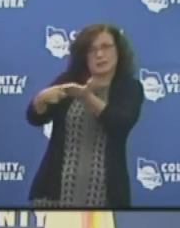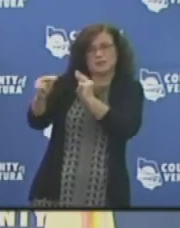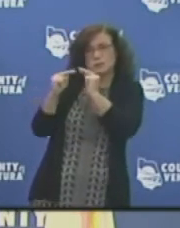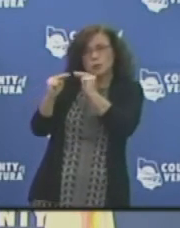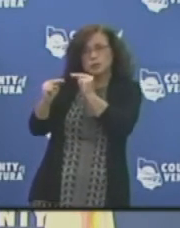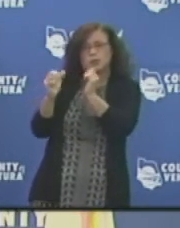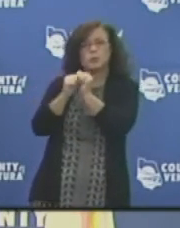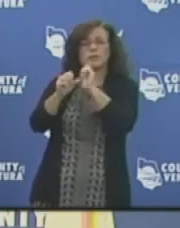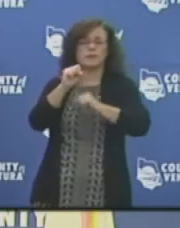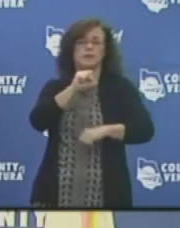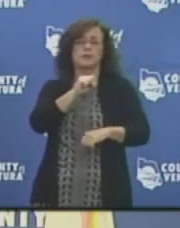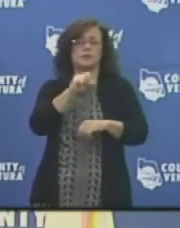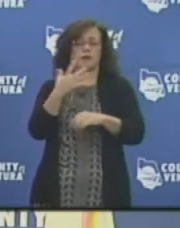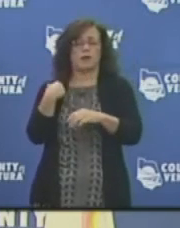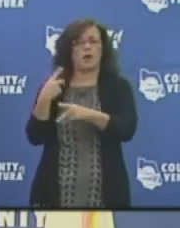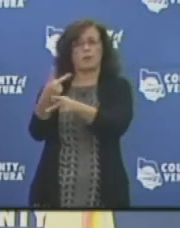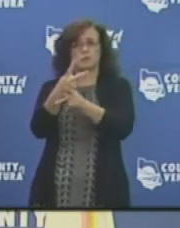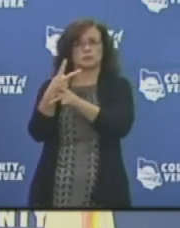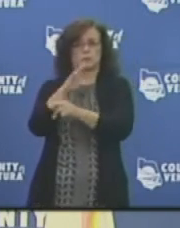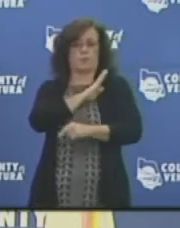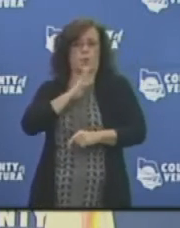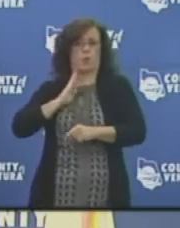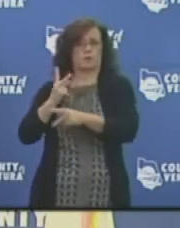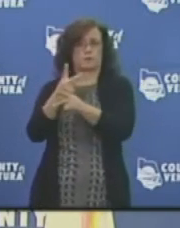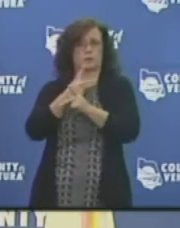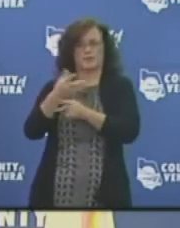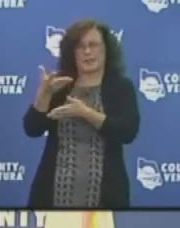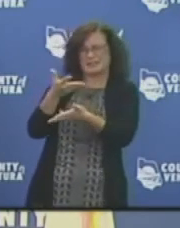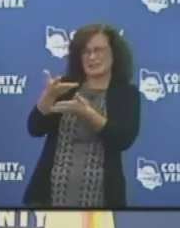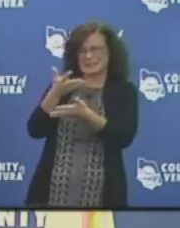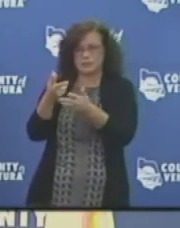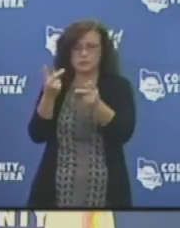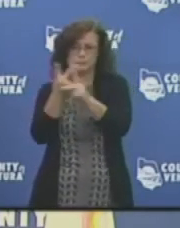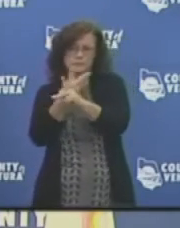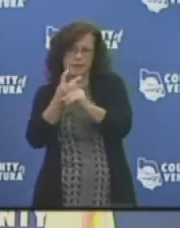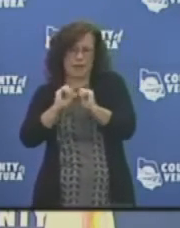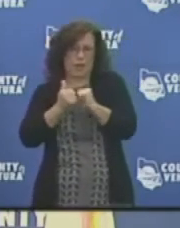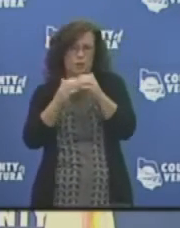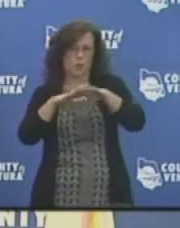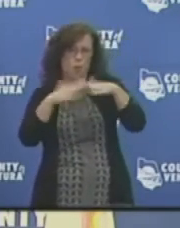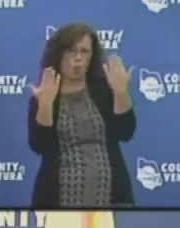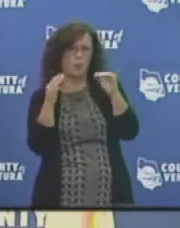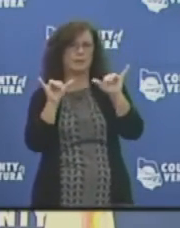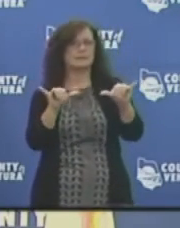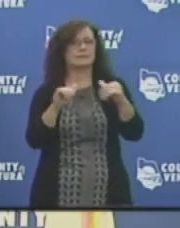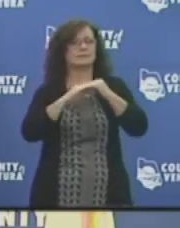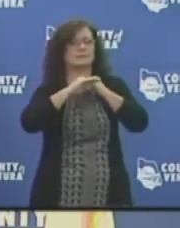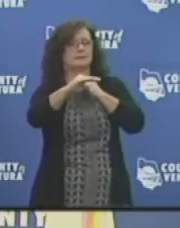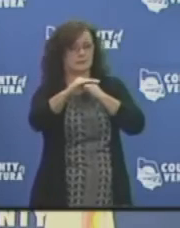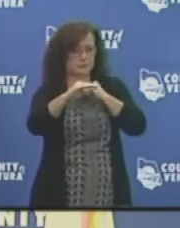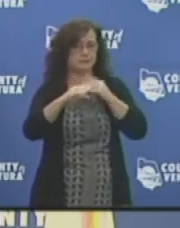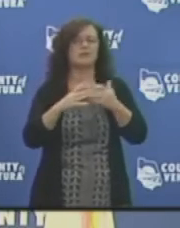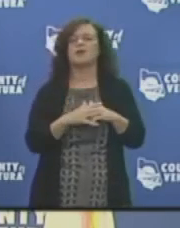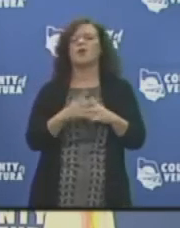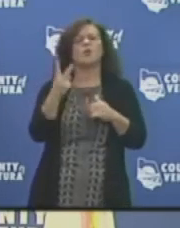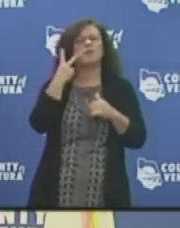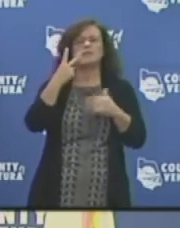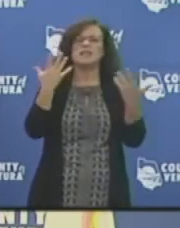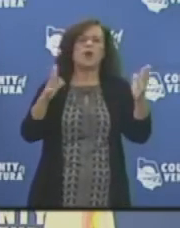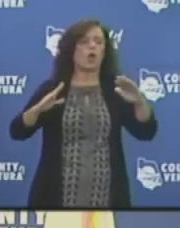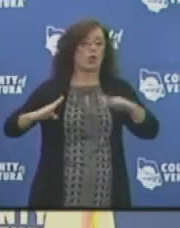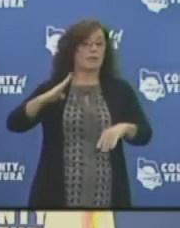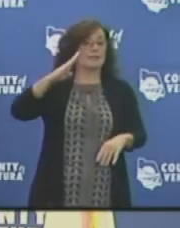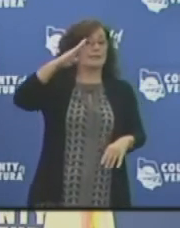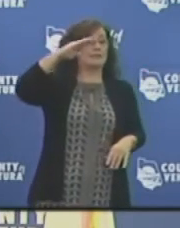we are open. We've seen this in July. We know we can survive this, and so I want to say thank you. I was reading